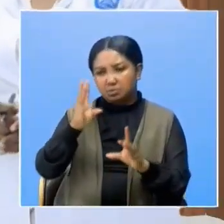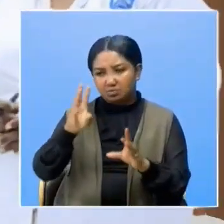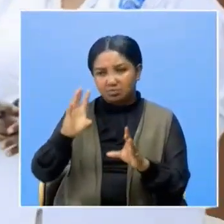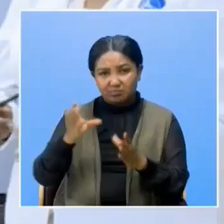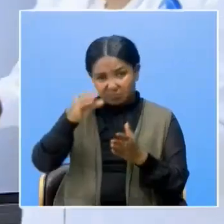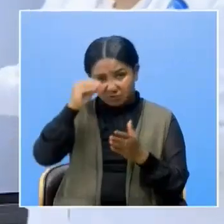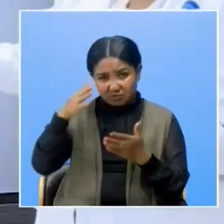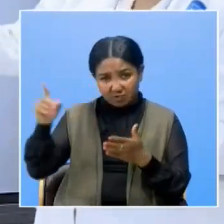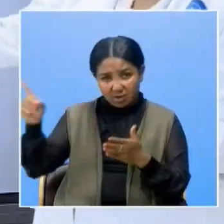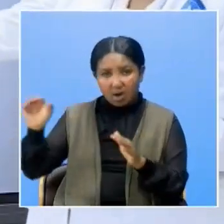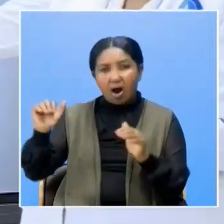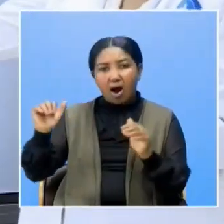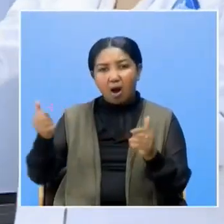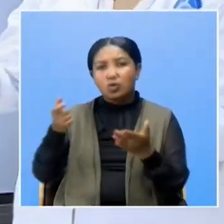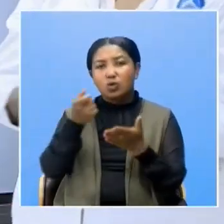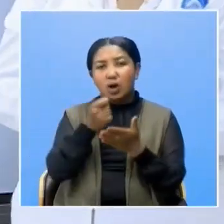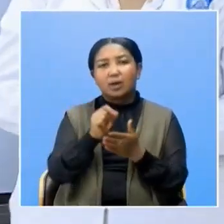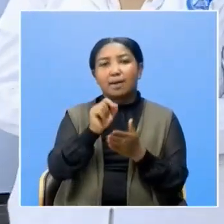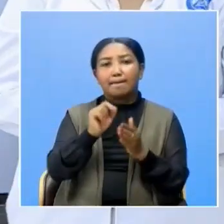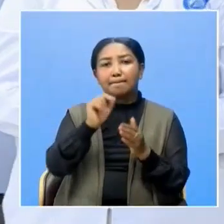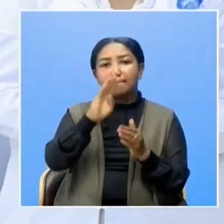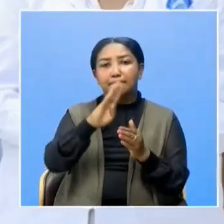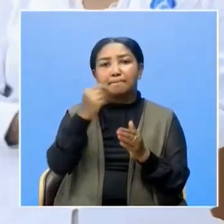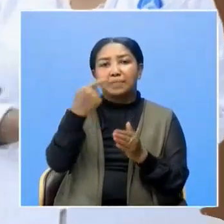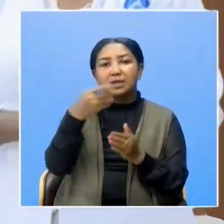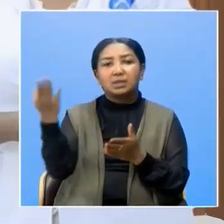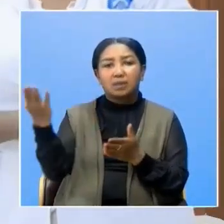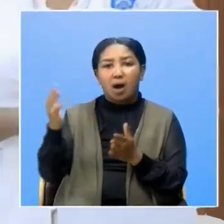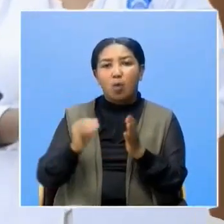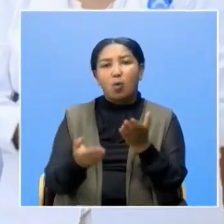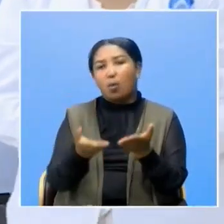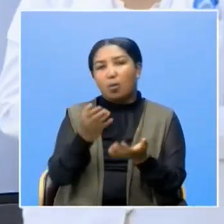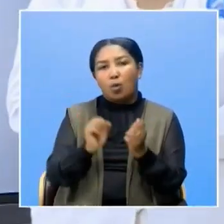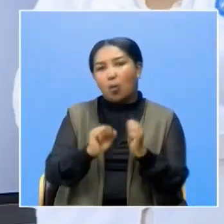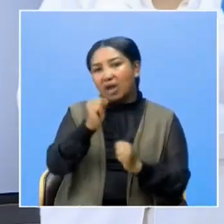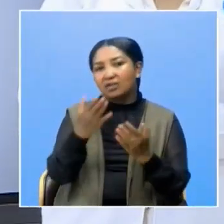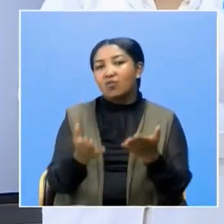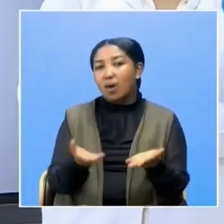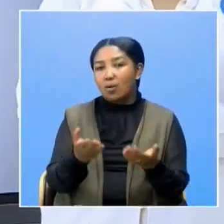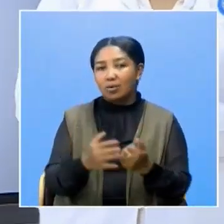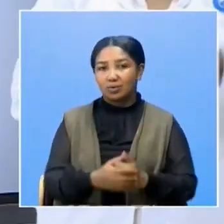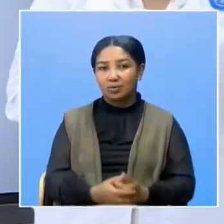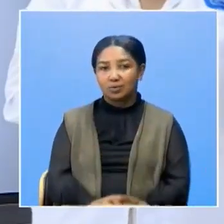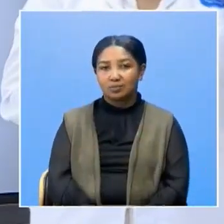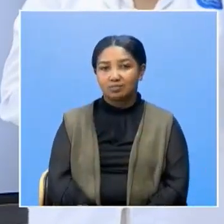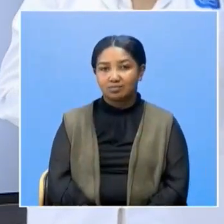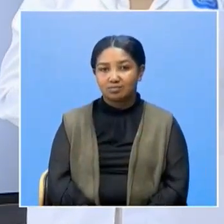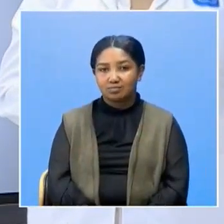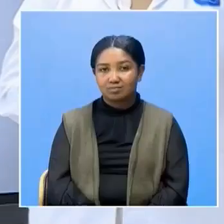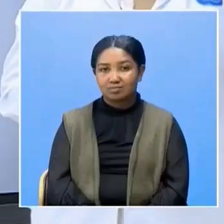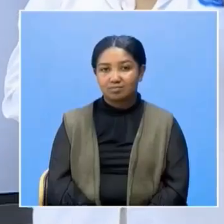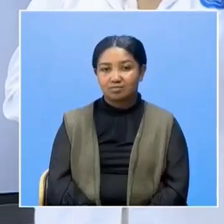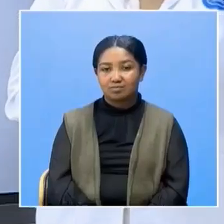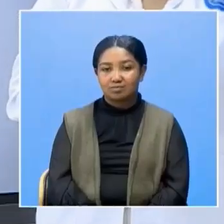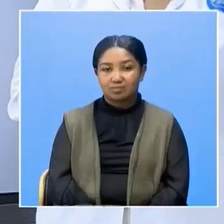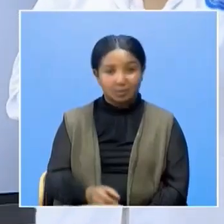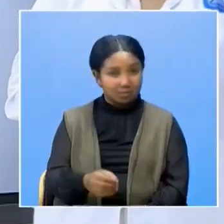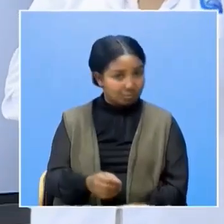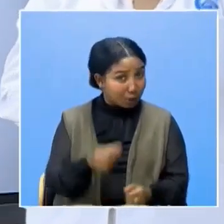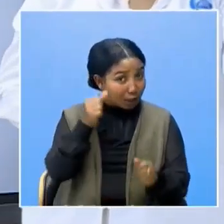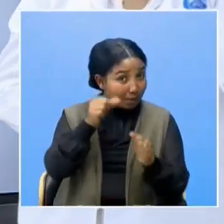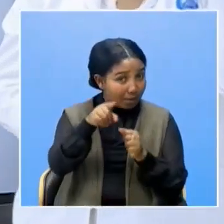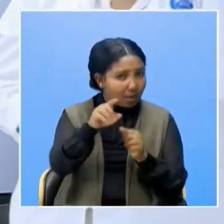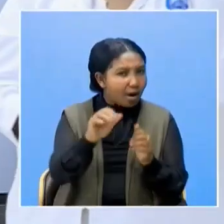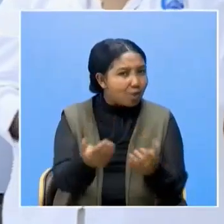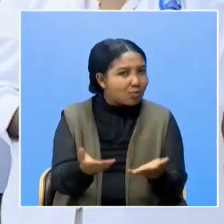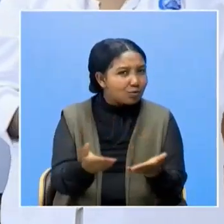So how do you write big in its comparative form? Click down. Remember, how